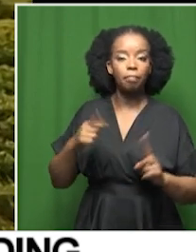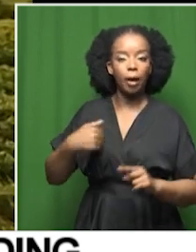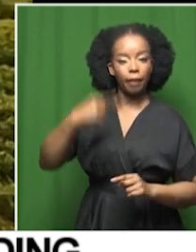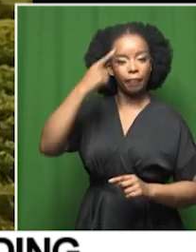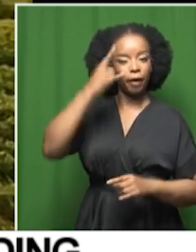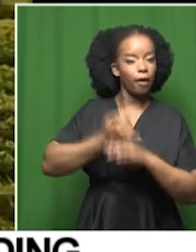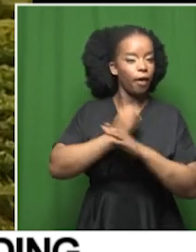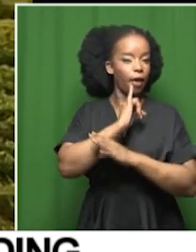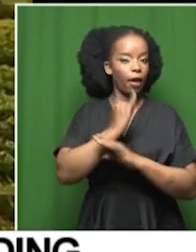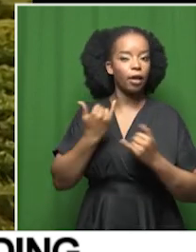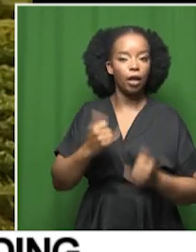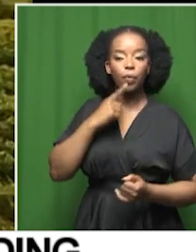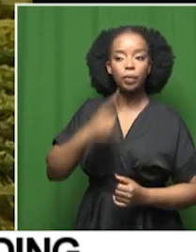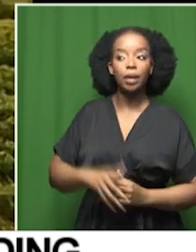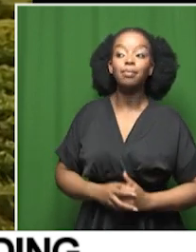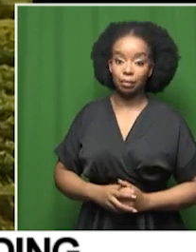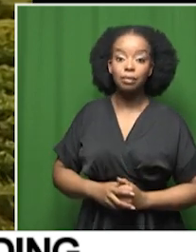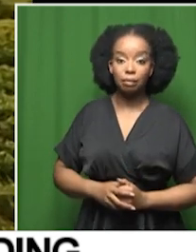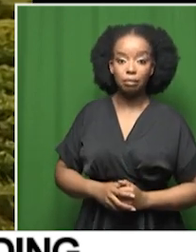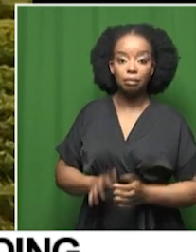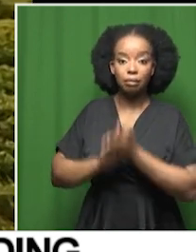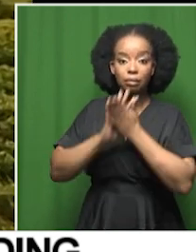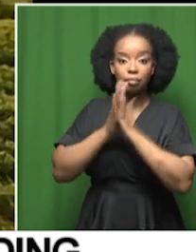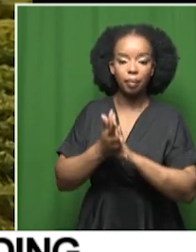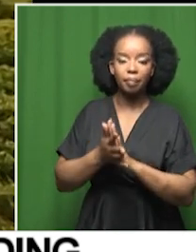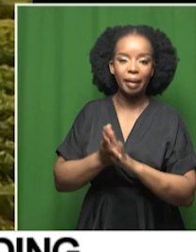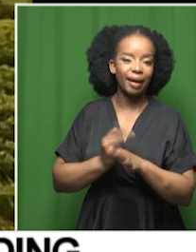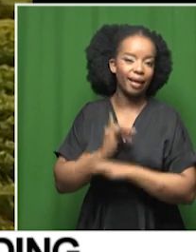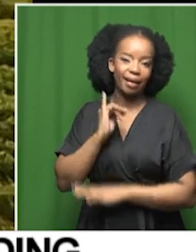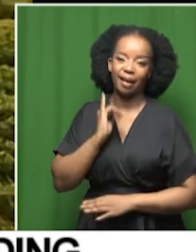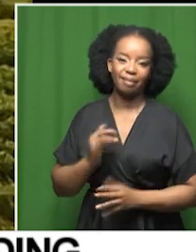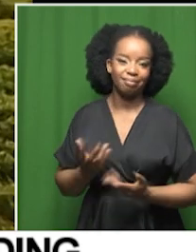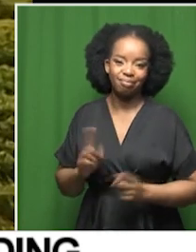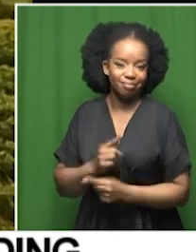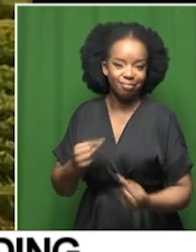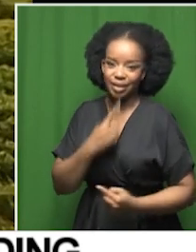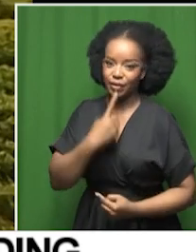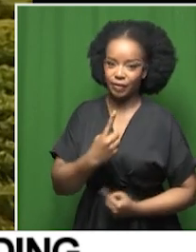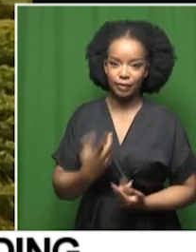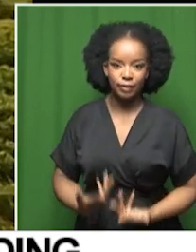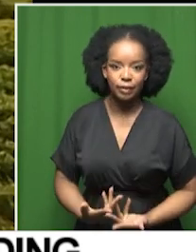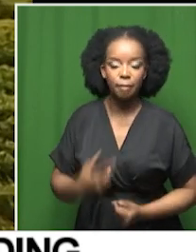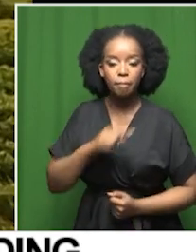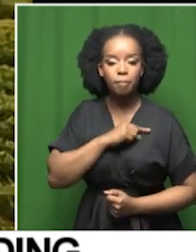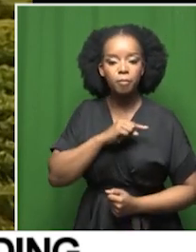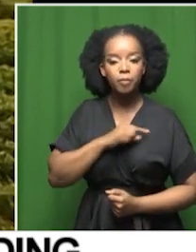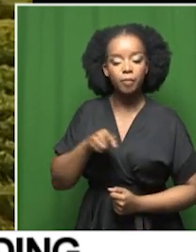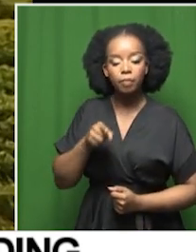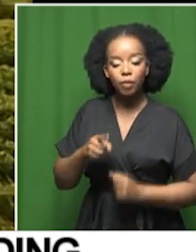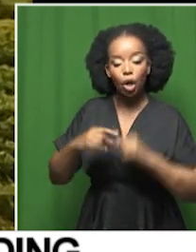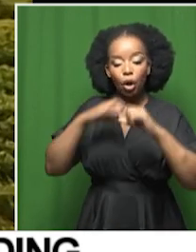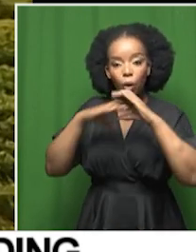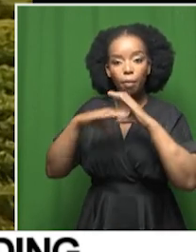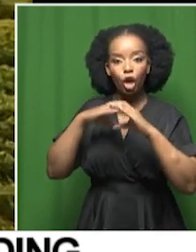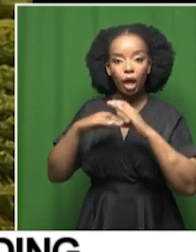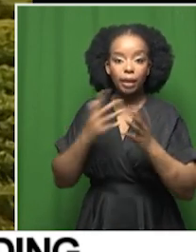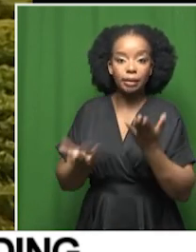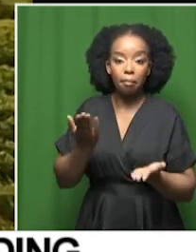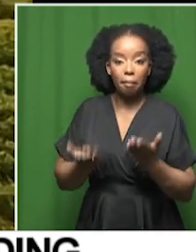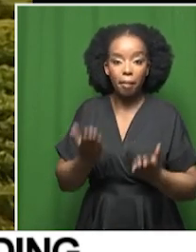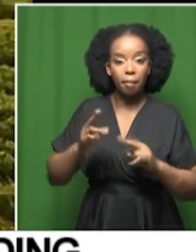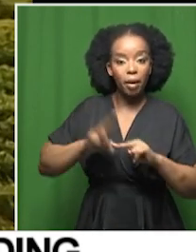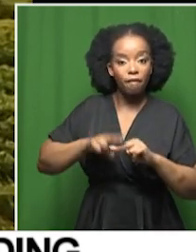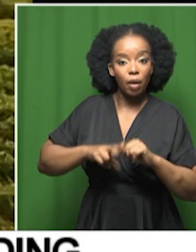of prediction, simply because, you know, All indications are in the month of February you might have cooler weather, higher